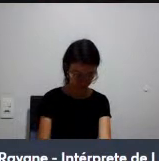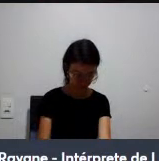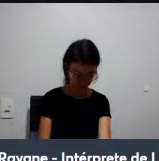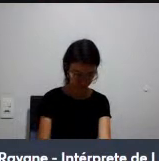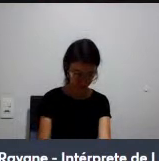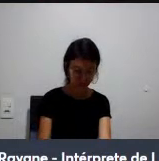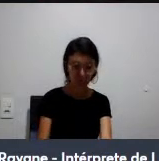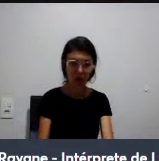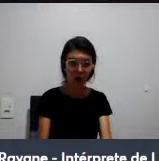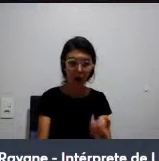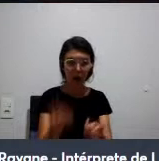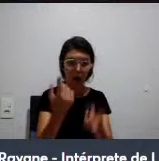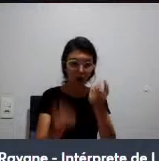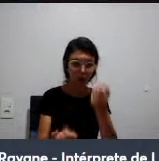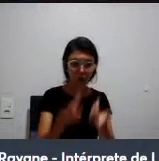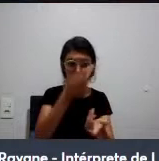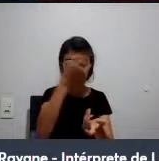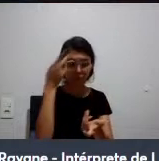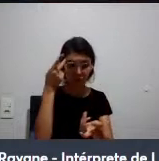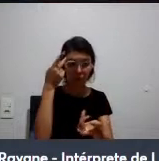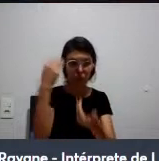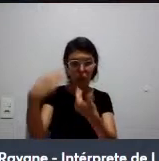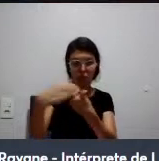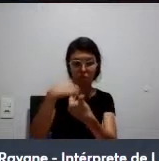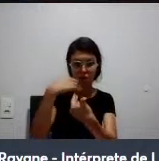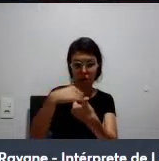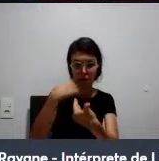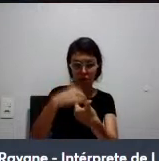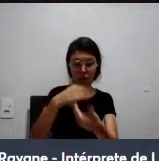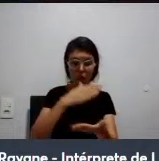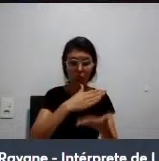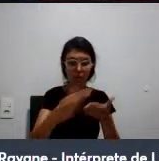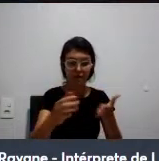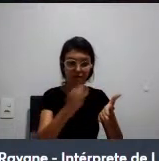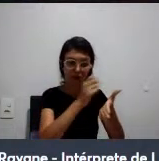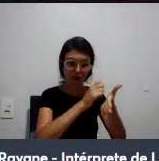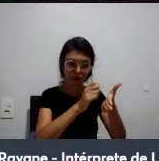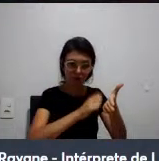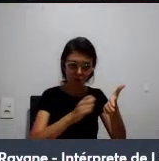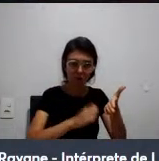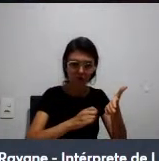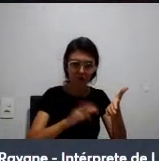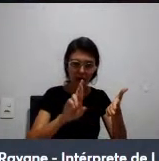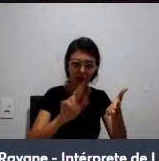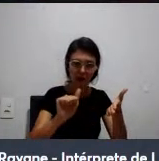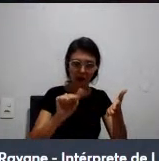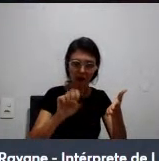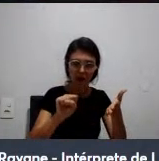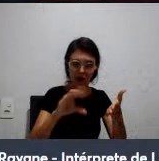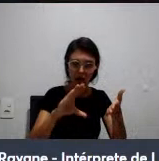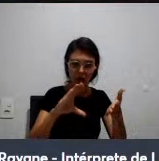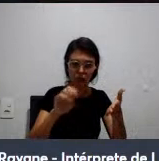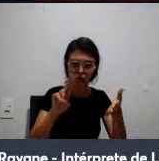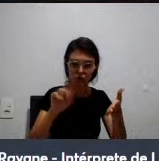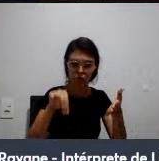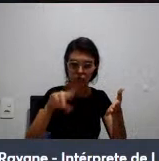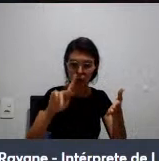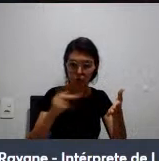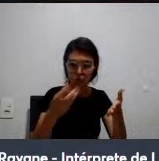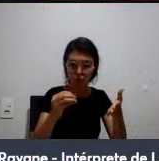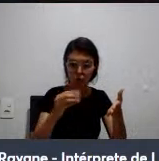Algumas pessoas recomendarão começar a rascunhar logo de início. Isso pode funcionar